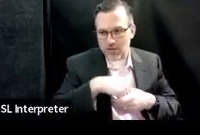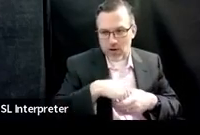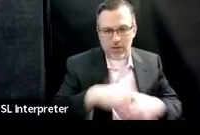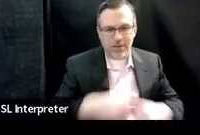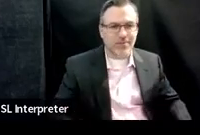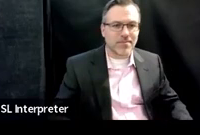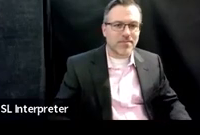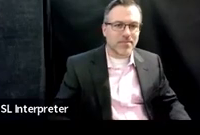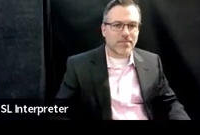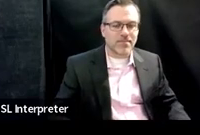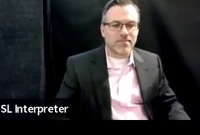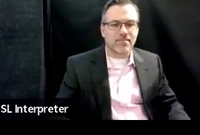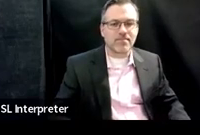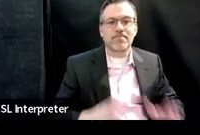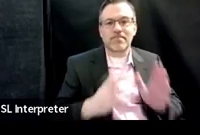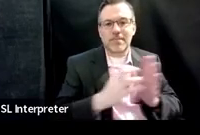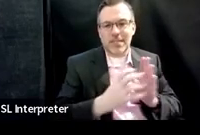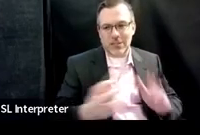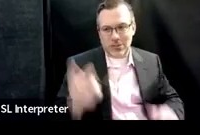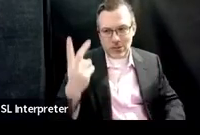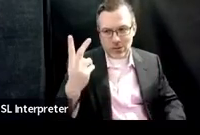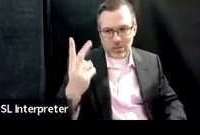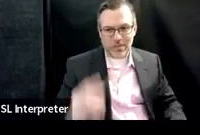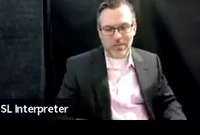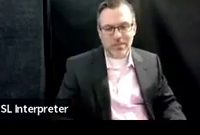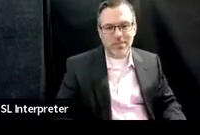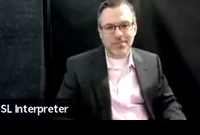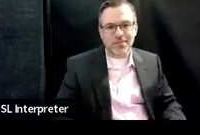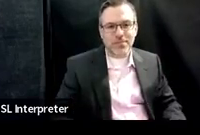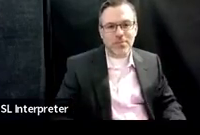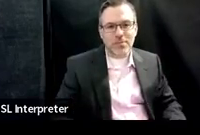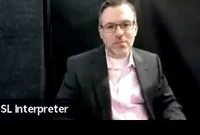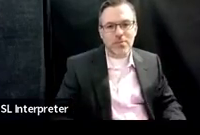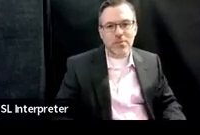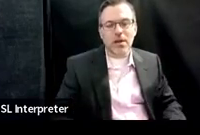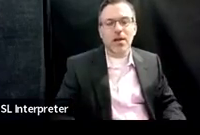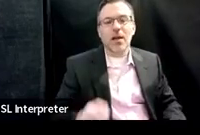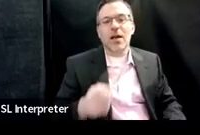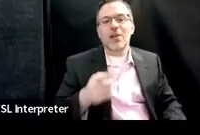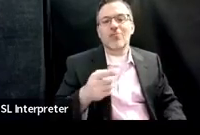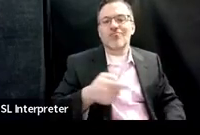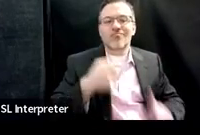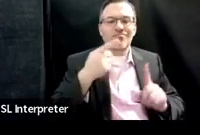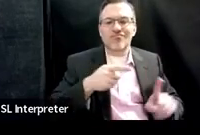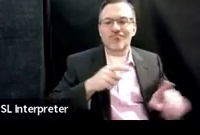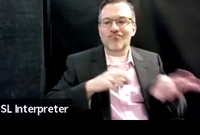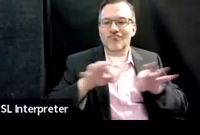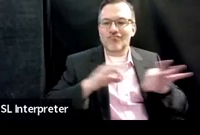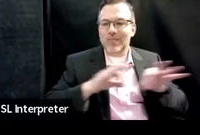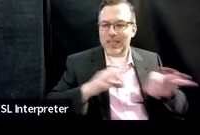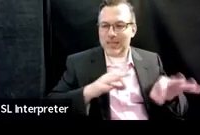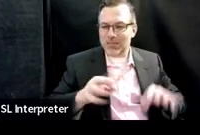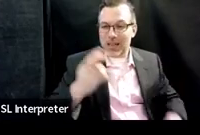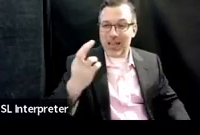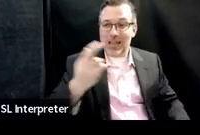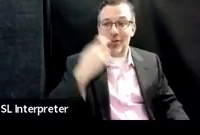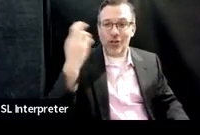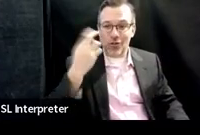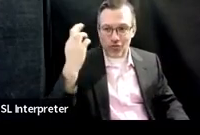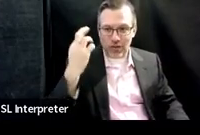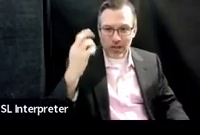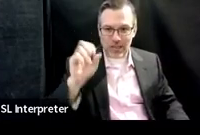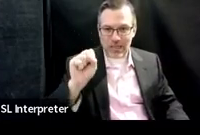All right, moving on to section 2. This is all about explaining why the SAU is proposing or refusing to take the